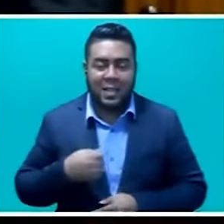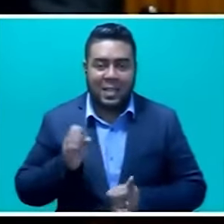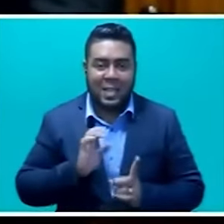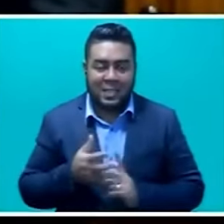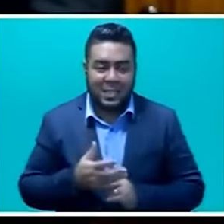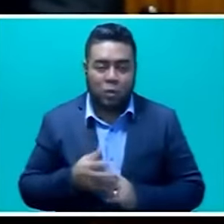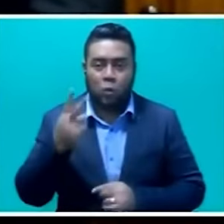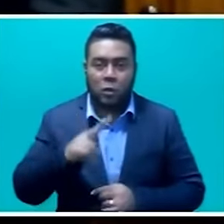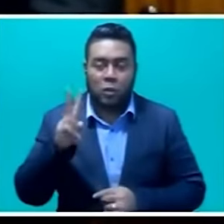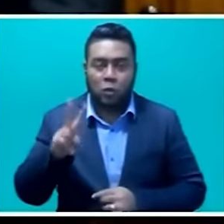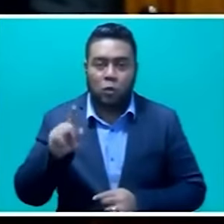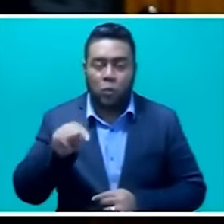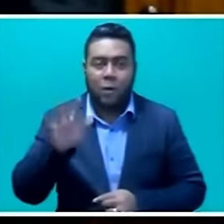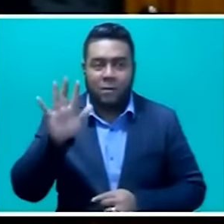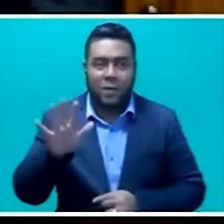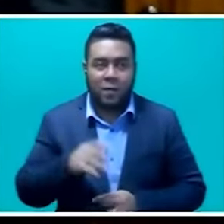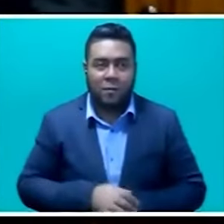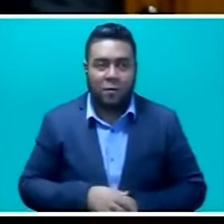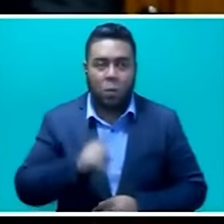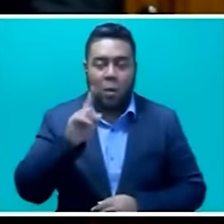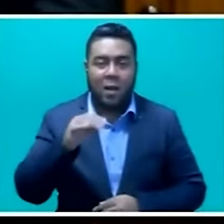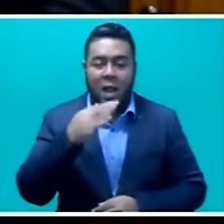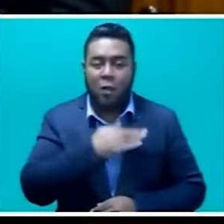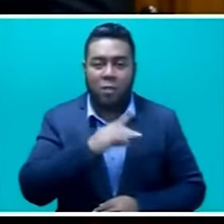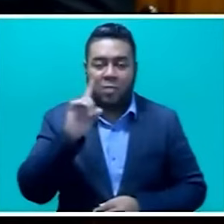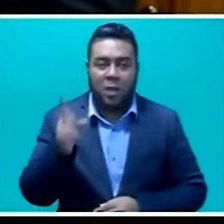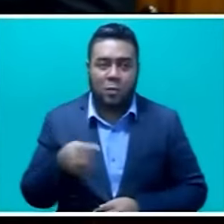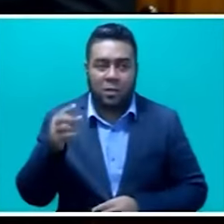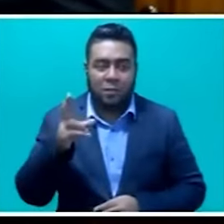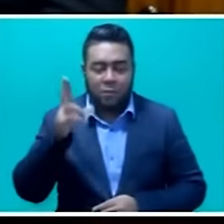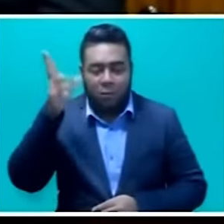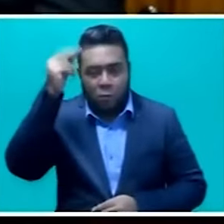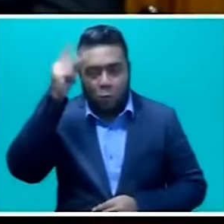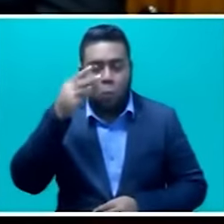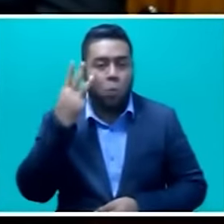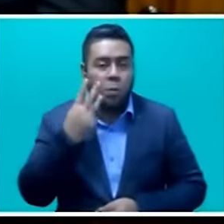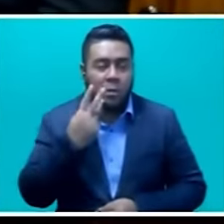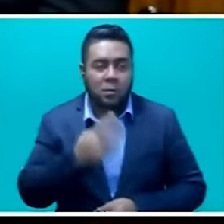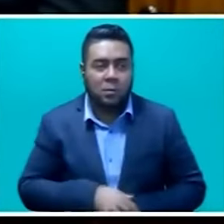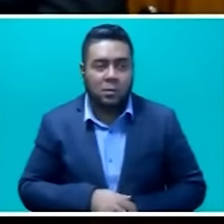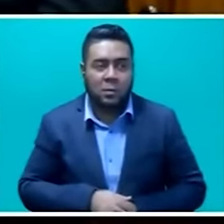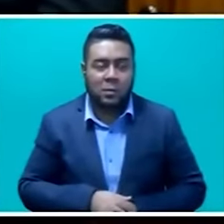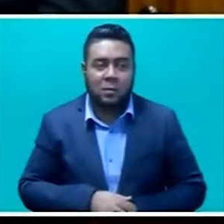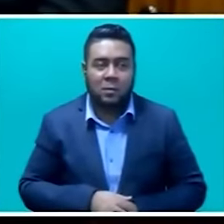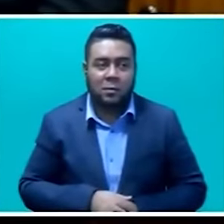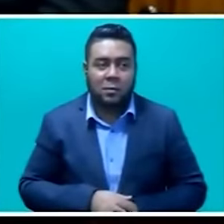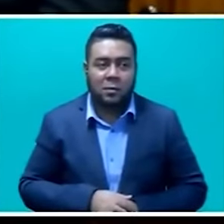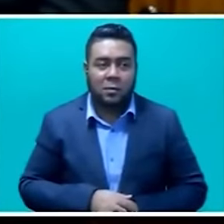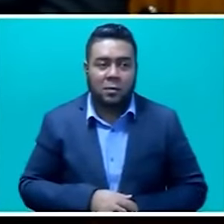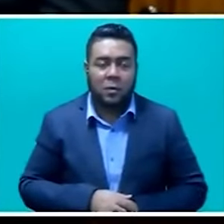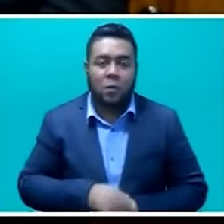was 22.5 cases per 100,000 Fijian women, while the mortality rate was 9 cases